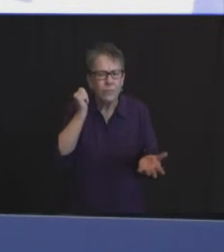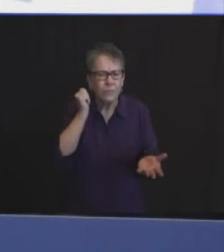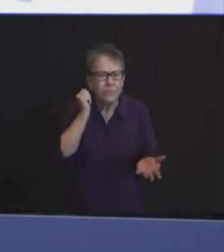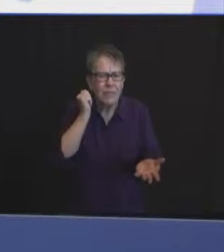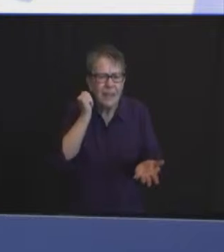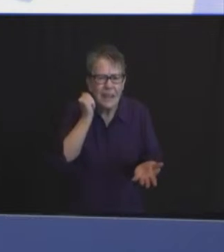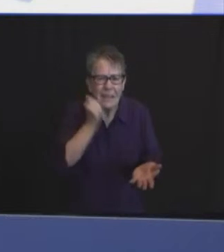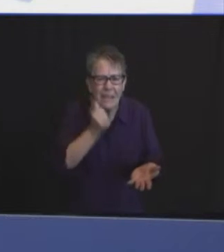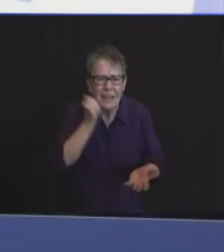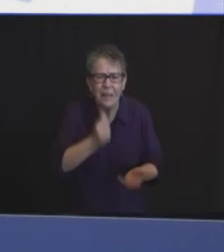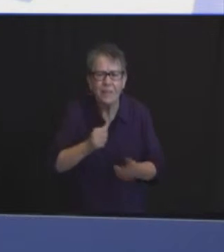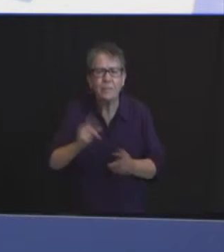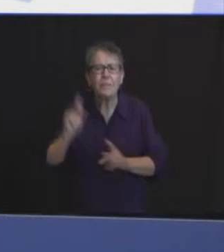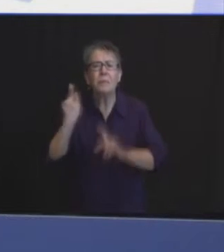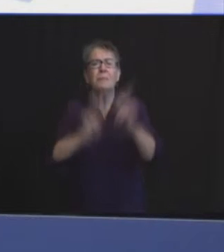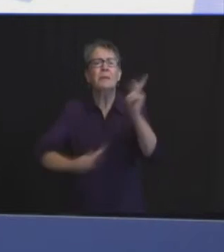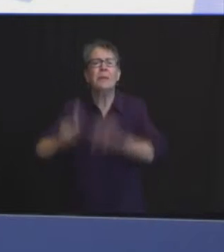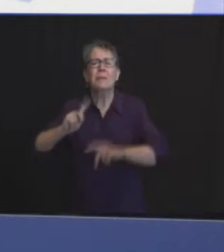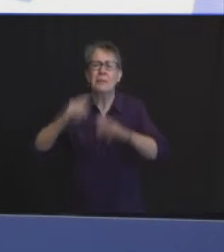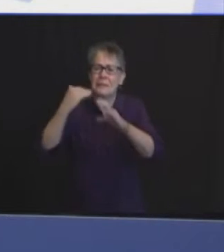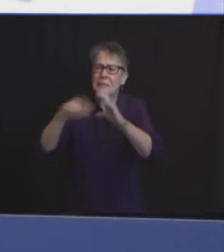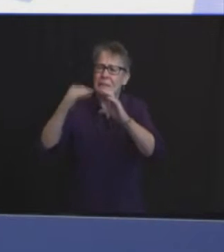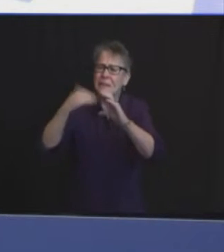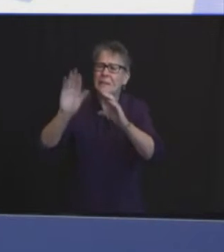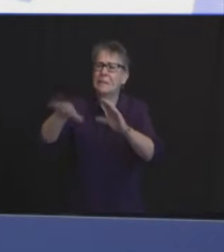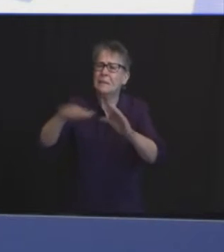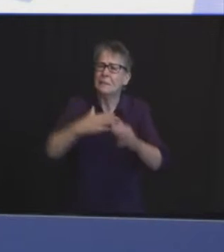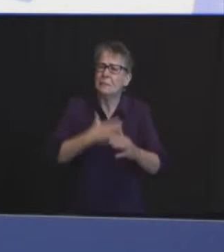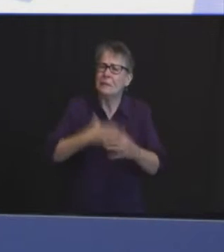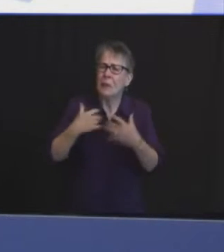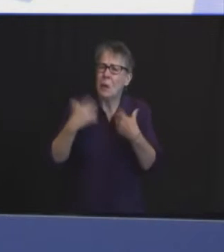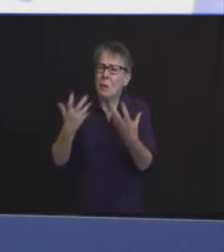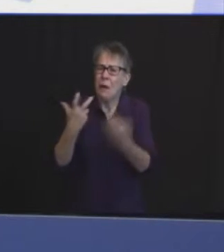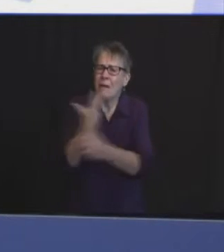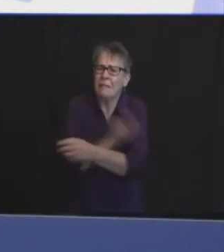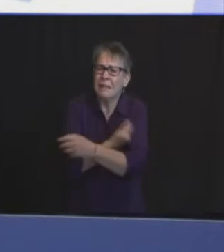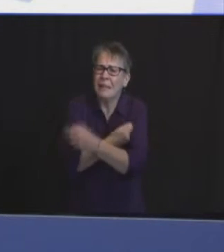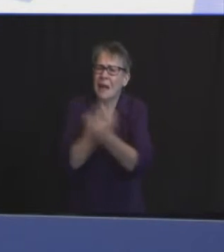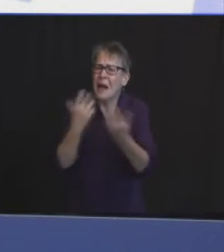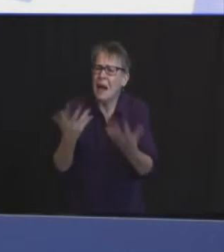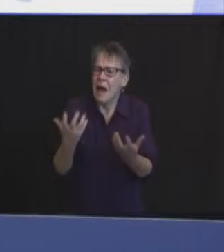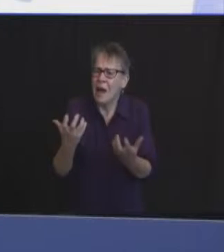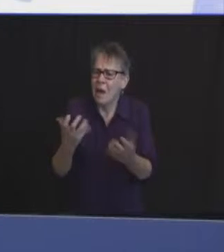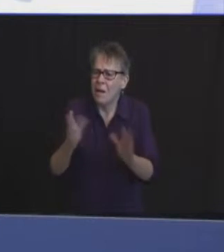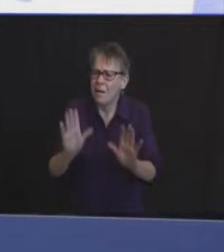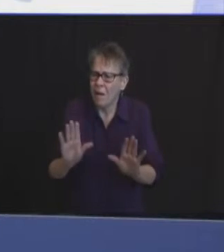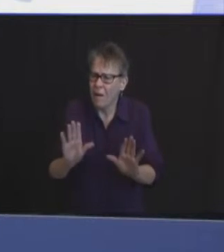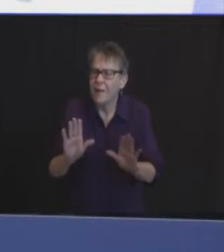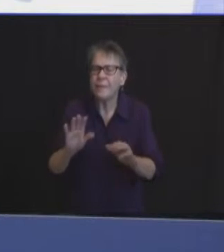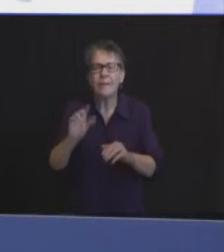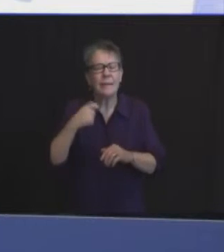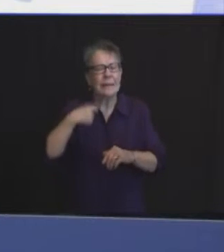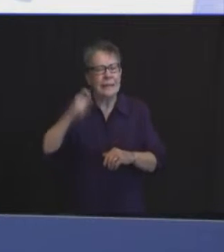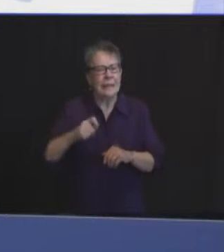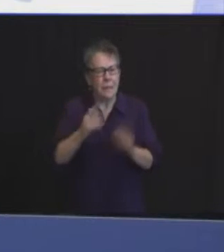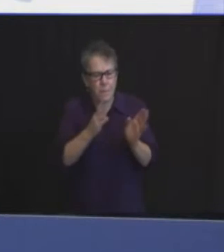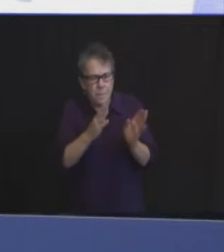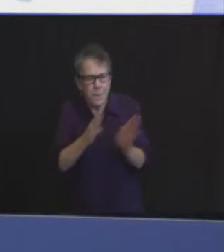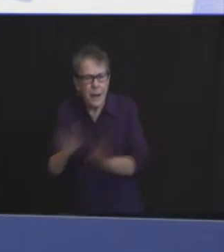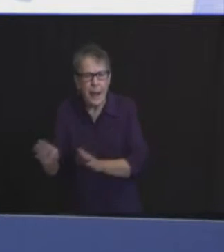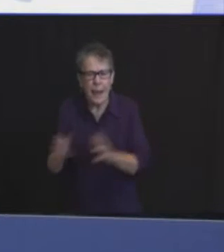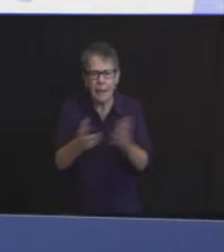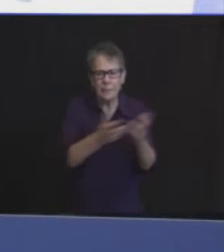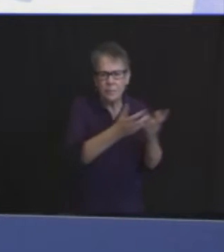have to try to do it in an orderly fashion so that we avoid what is going on in some other states. Long lines of